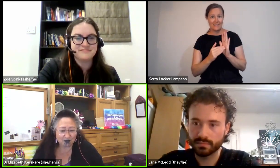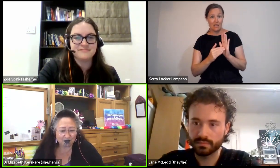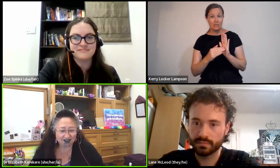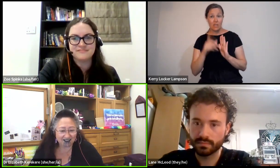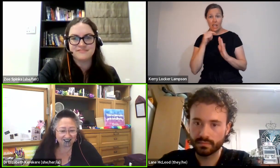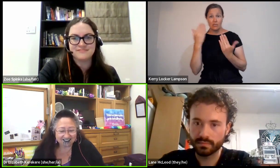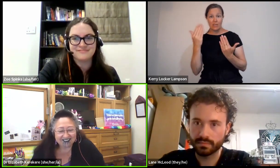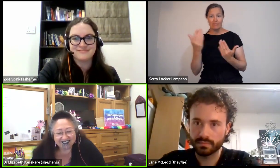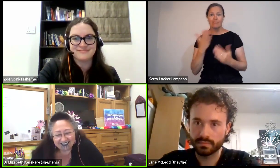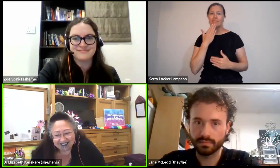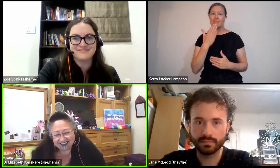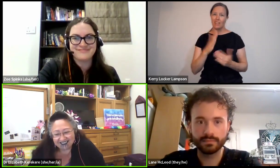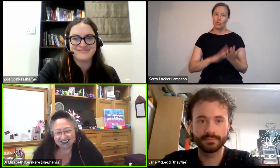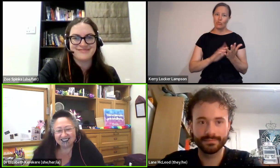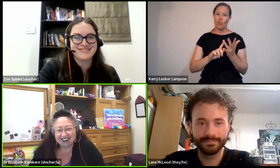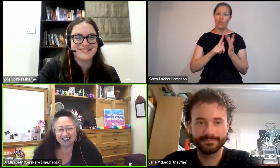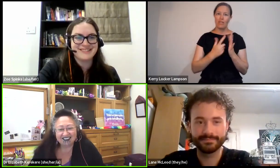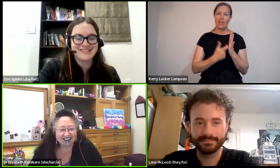Kia ora, Moira.